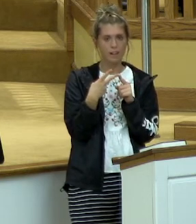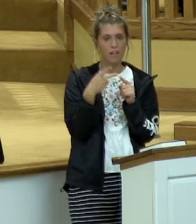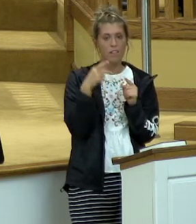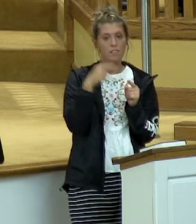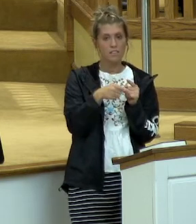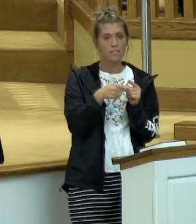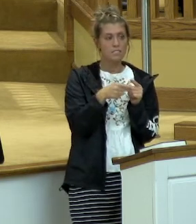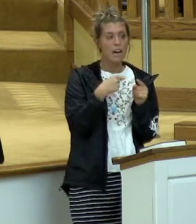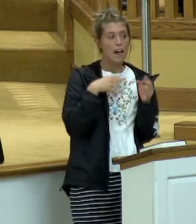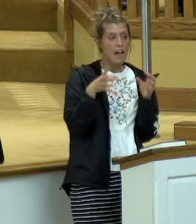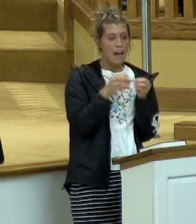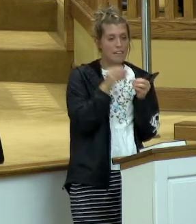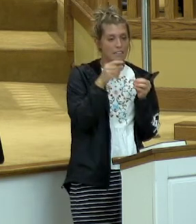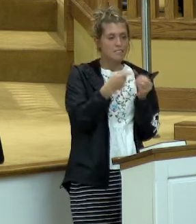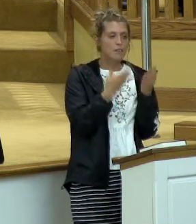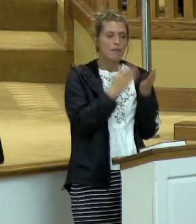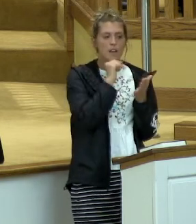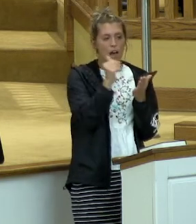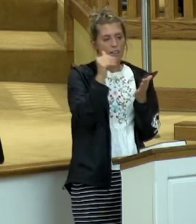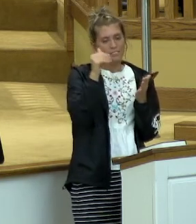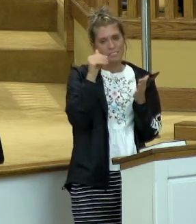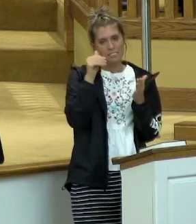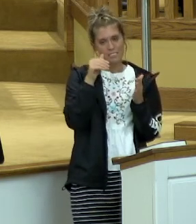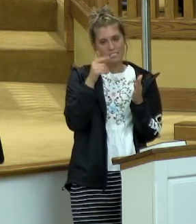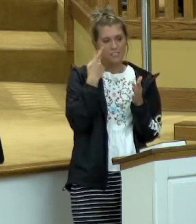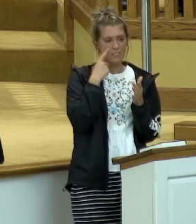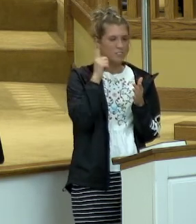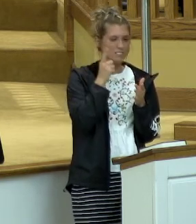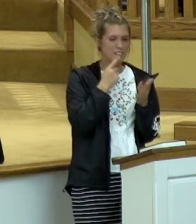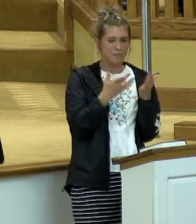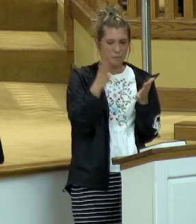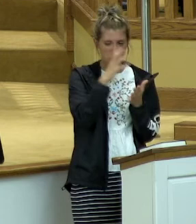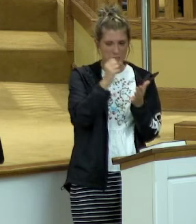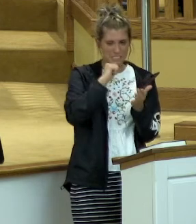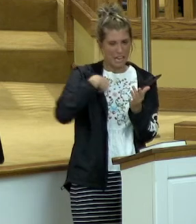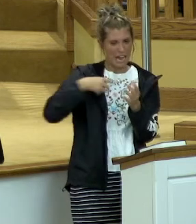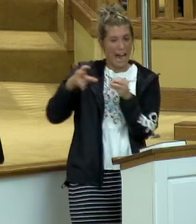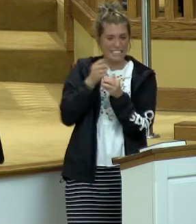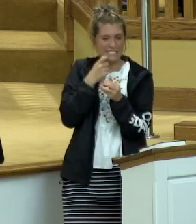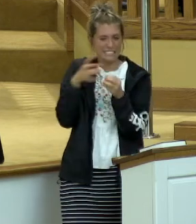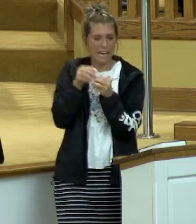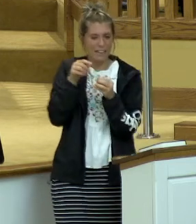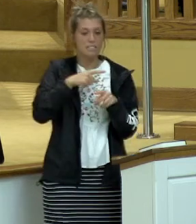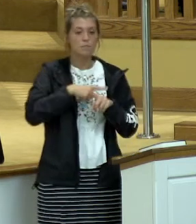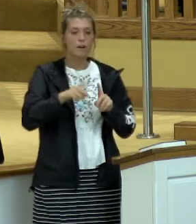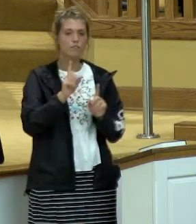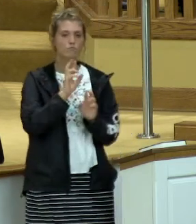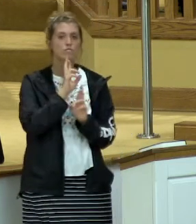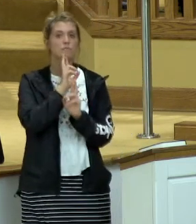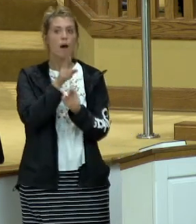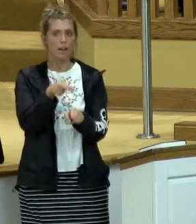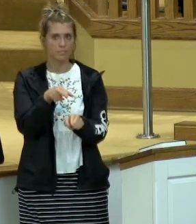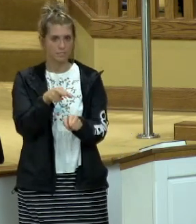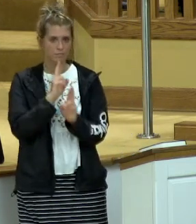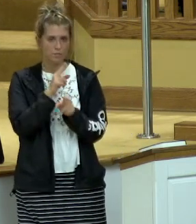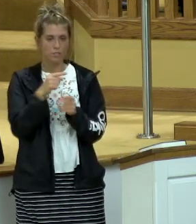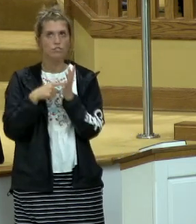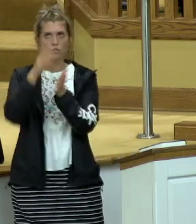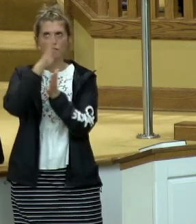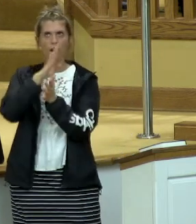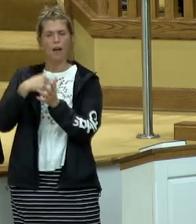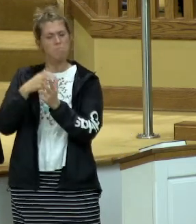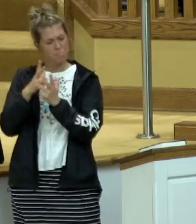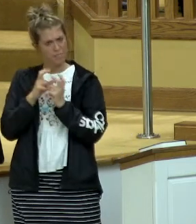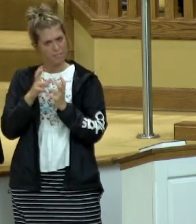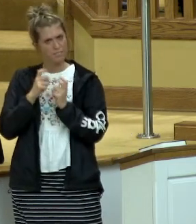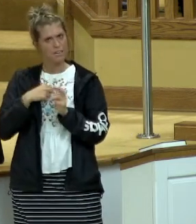And this wasn't, I added this, so this might not be in the outline that the deaf got and stuff, but it's response. It shows God you're